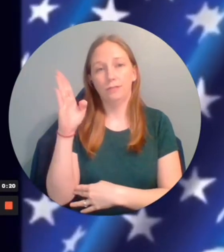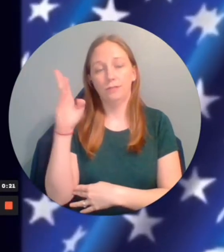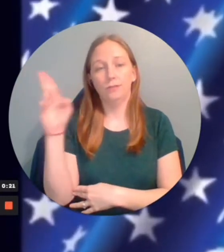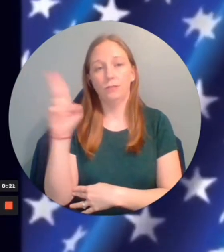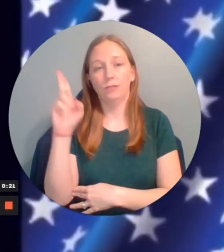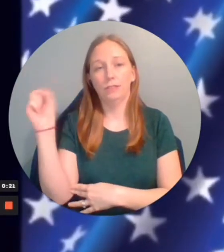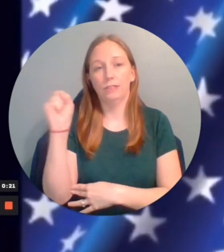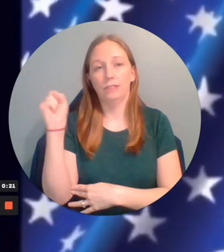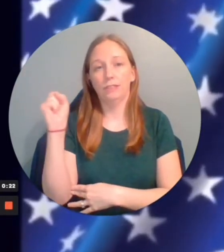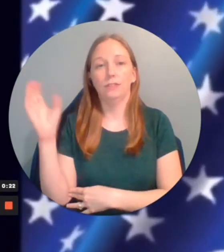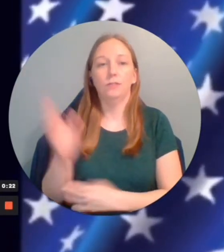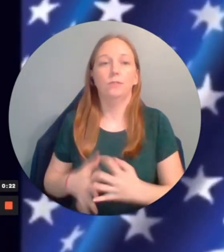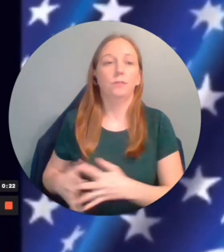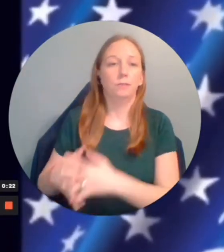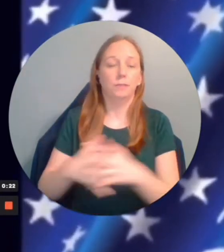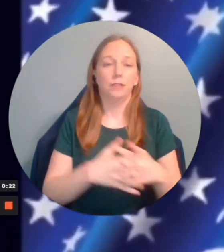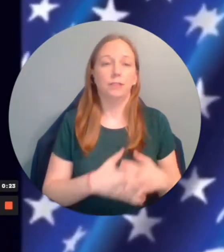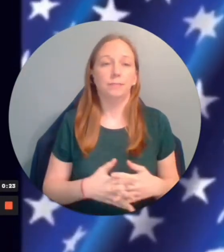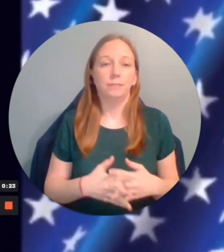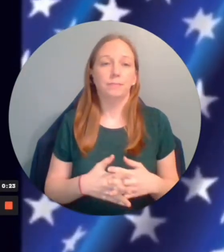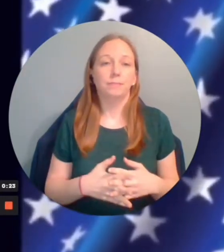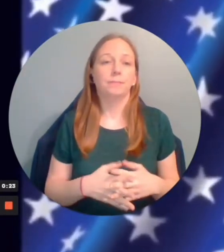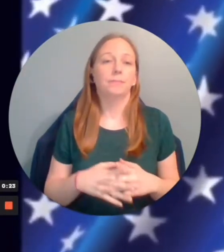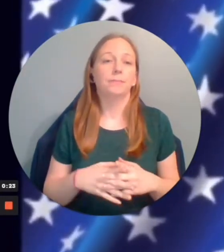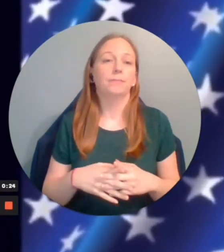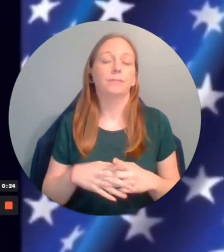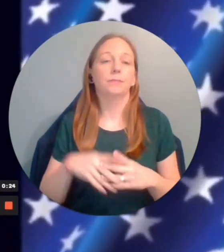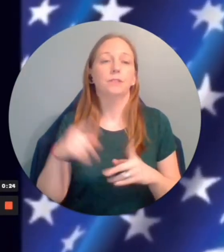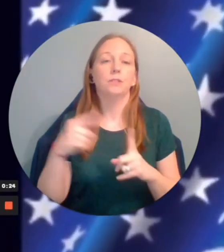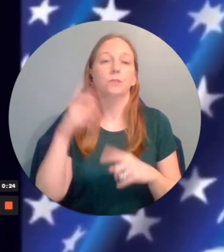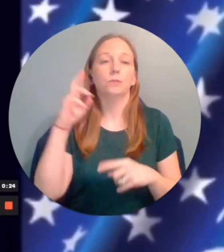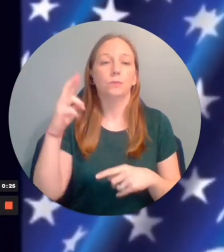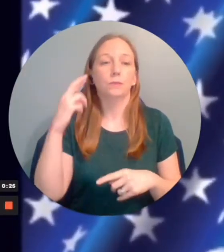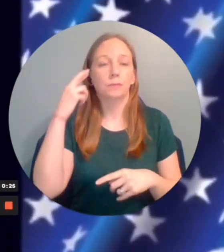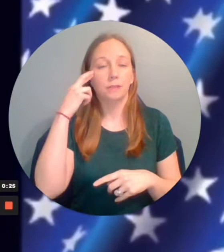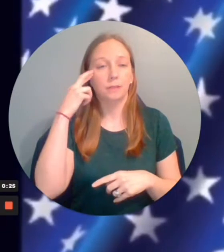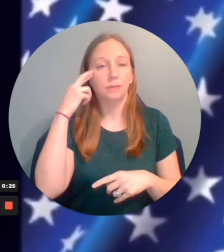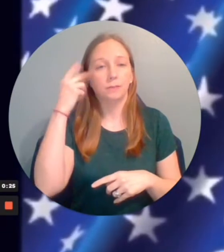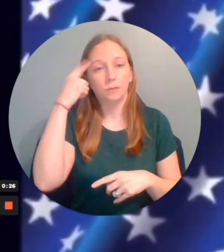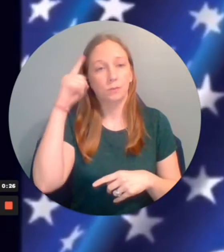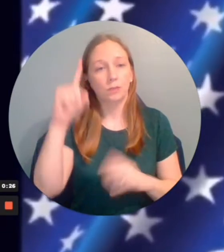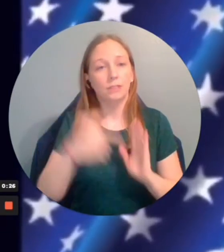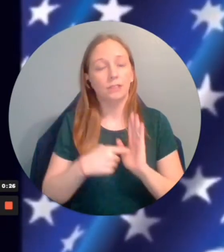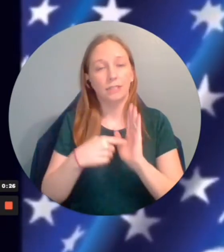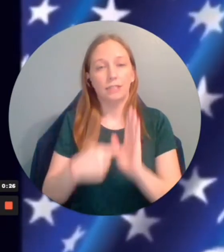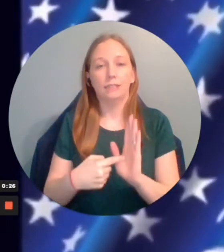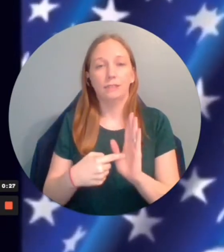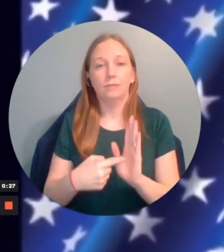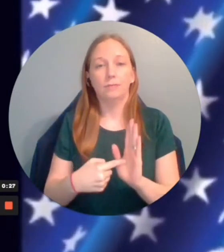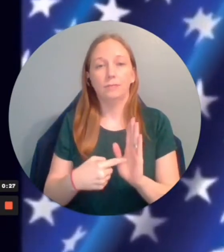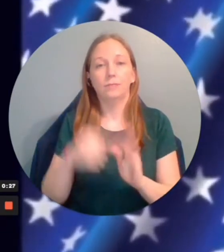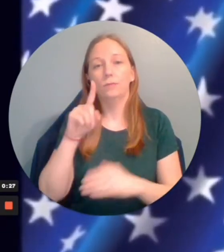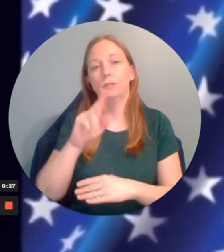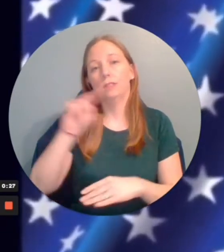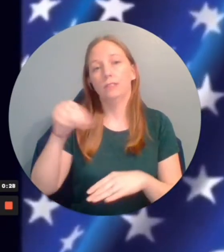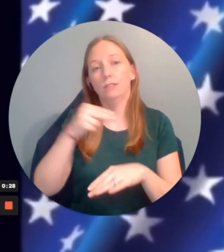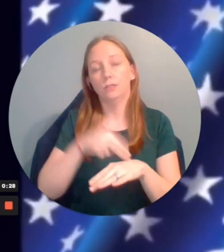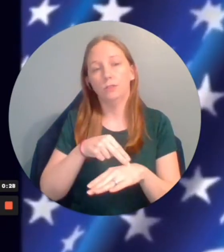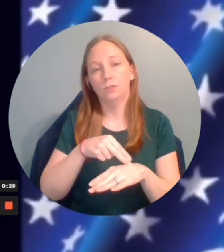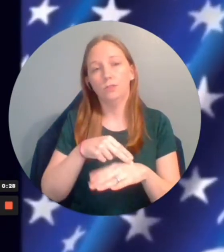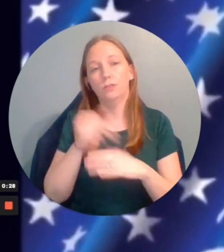of the United States of America and to the republic for which it stands, one